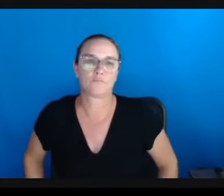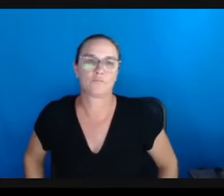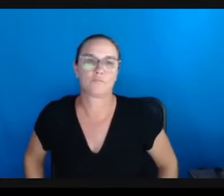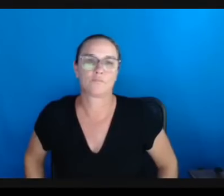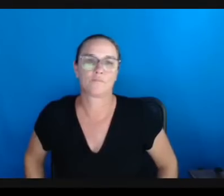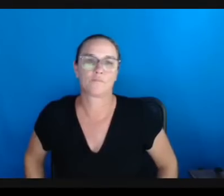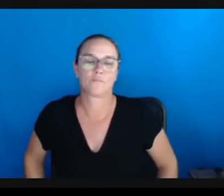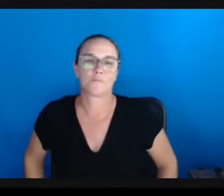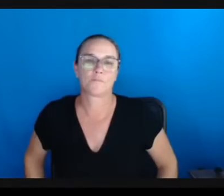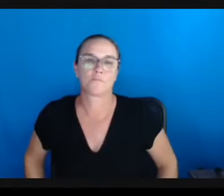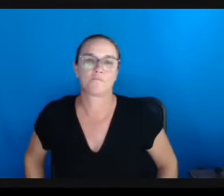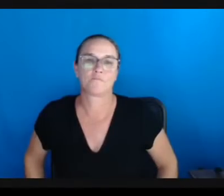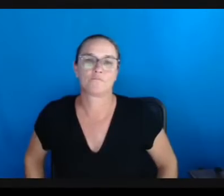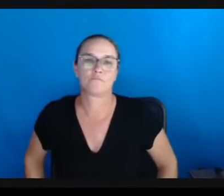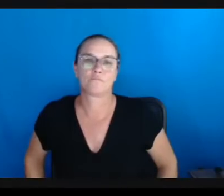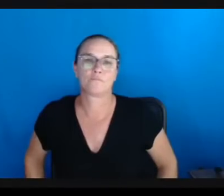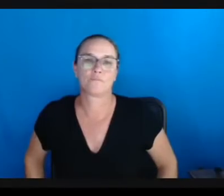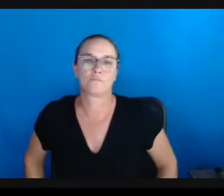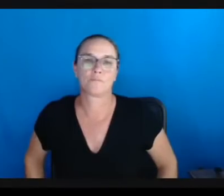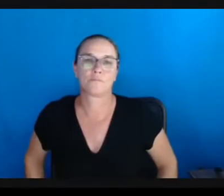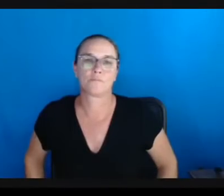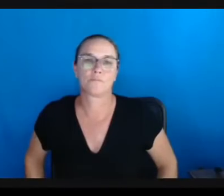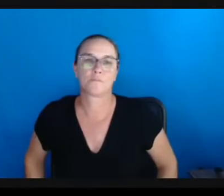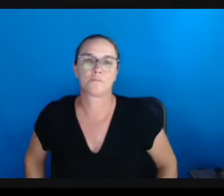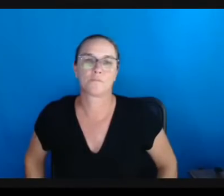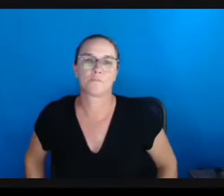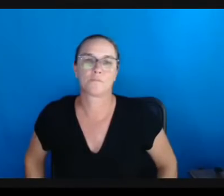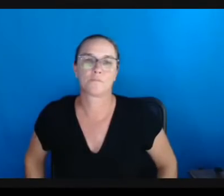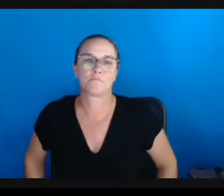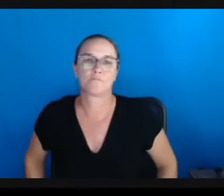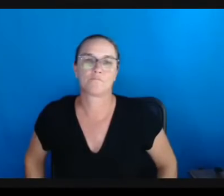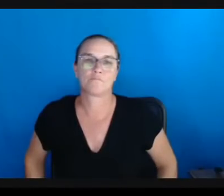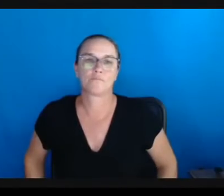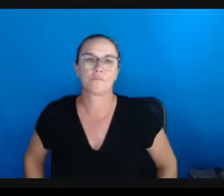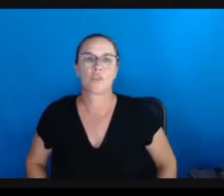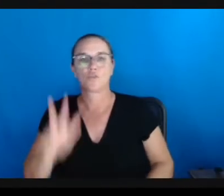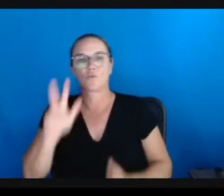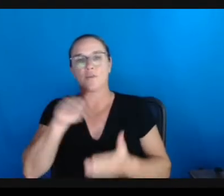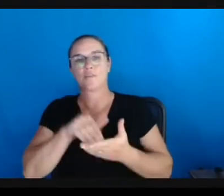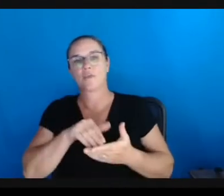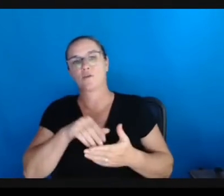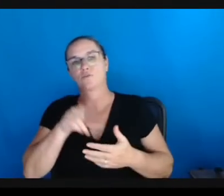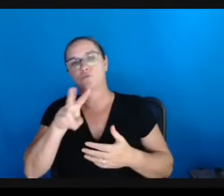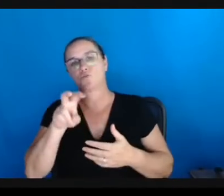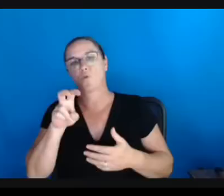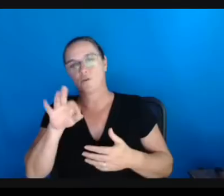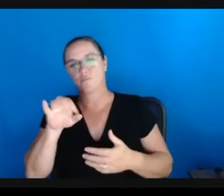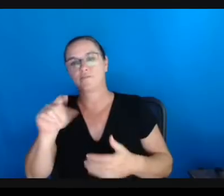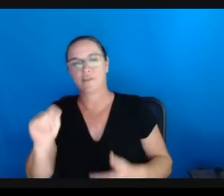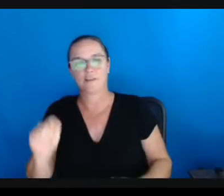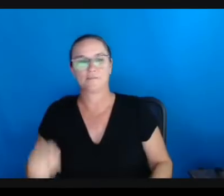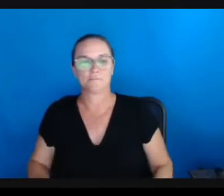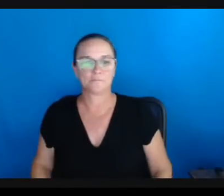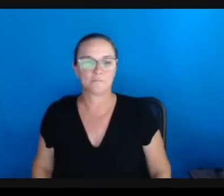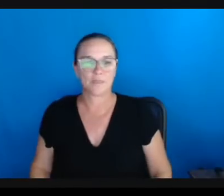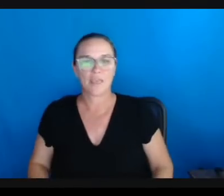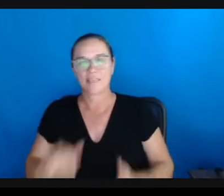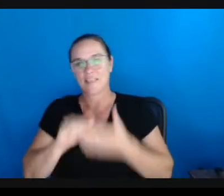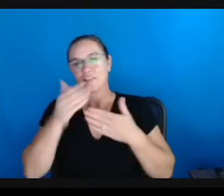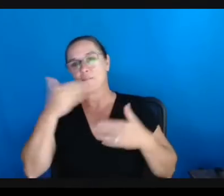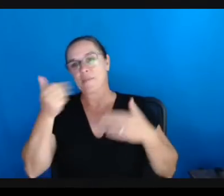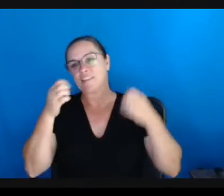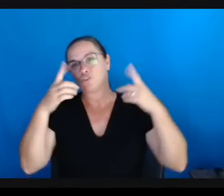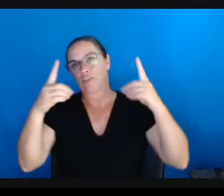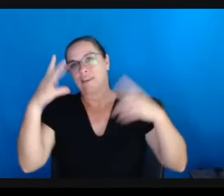975 feet or meters equals 3,200 feet. So that is my best educated guess